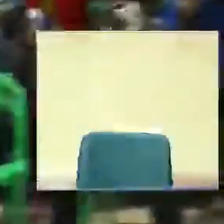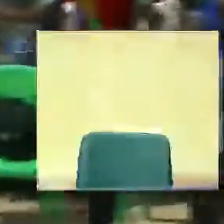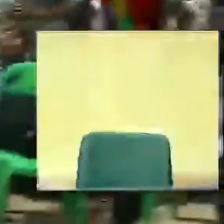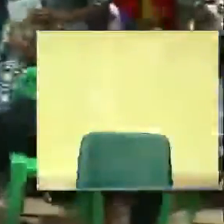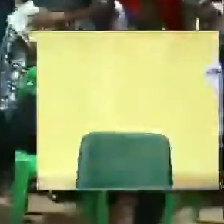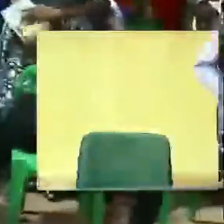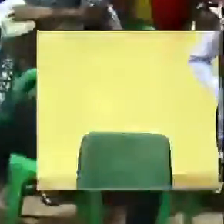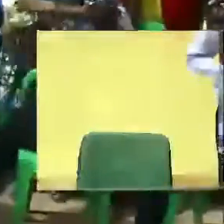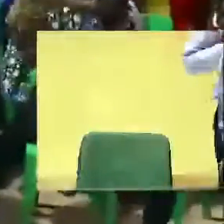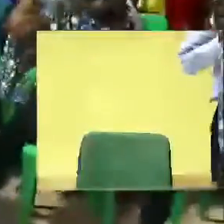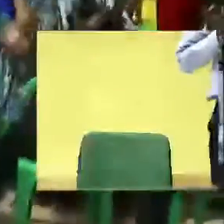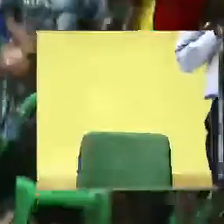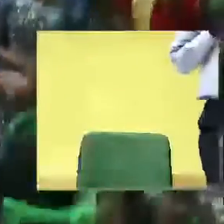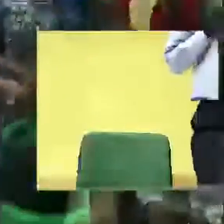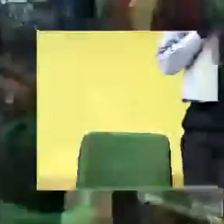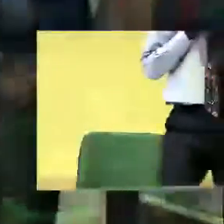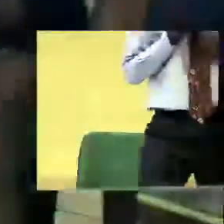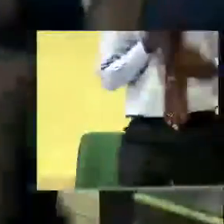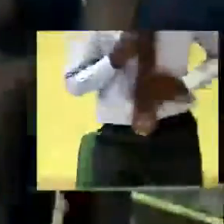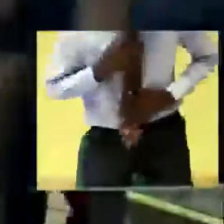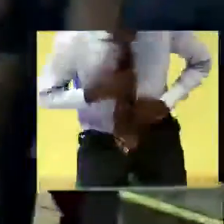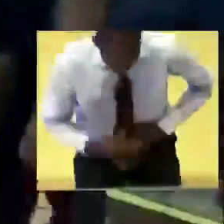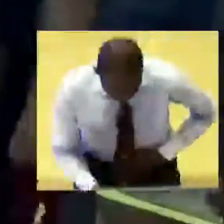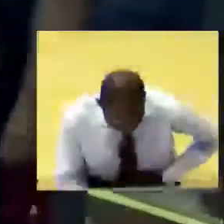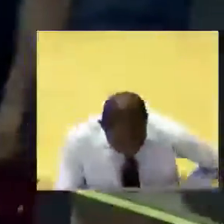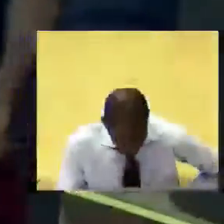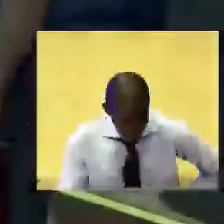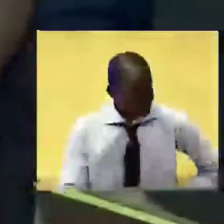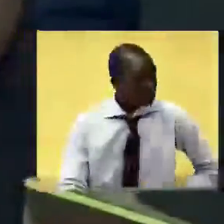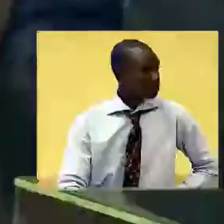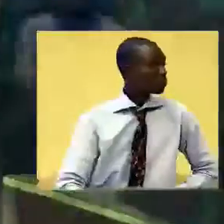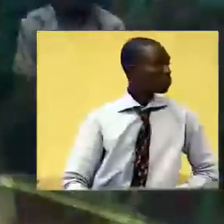God is.